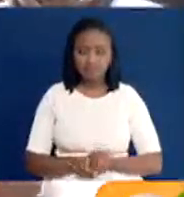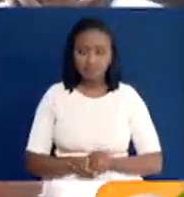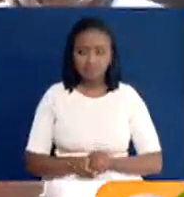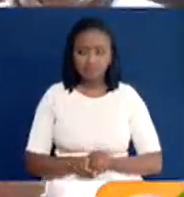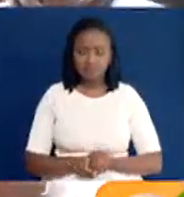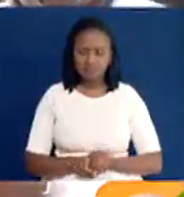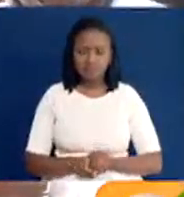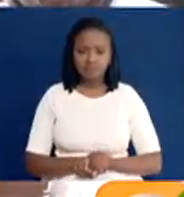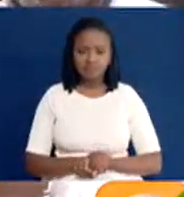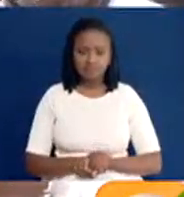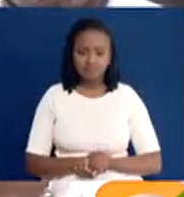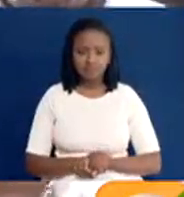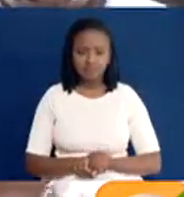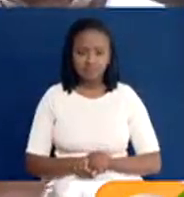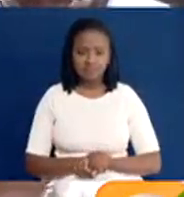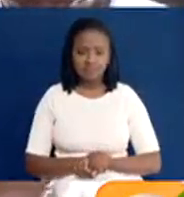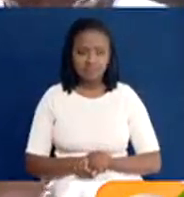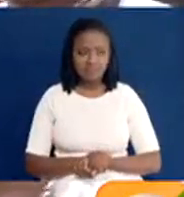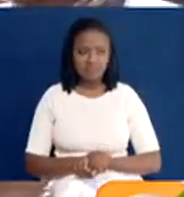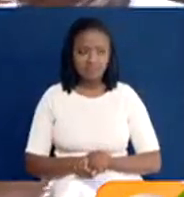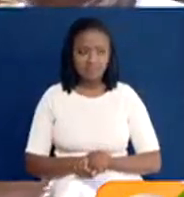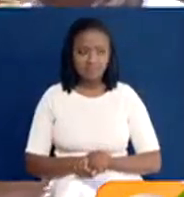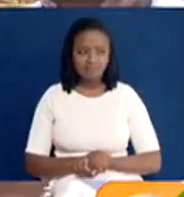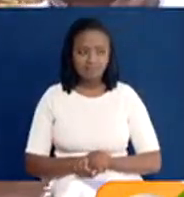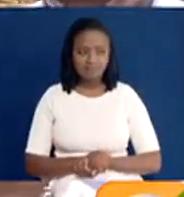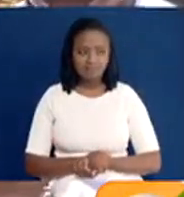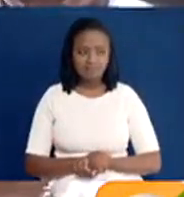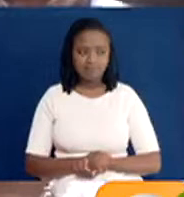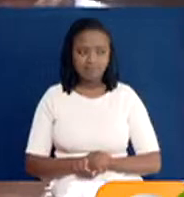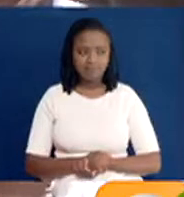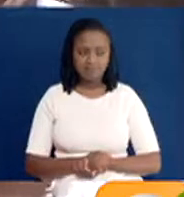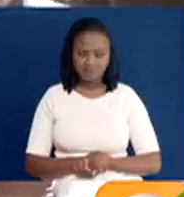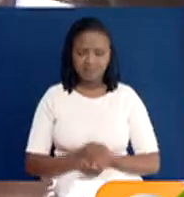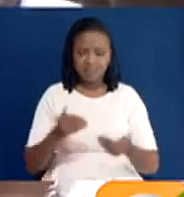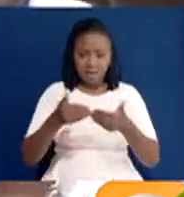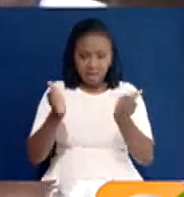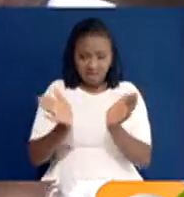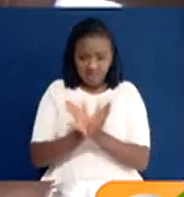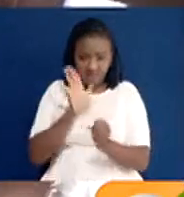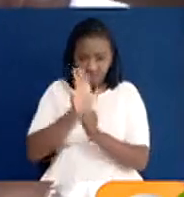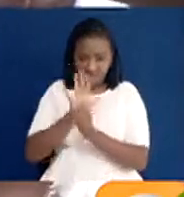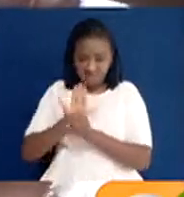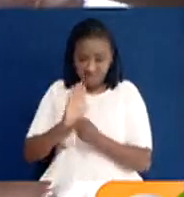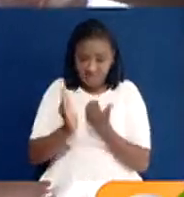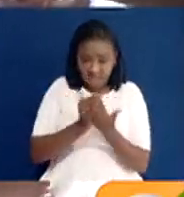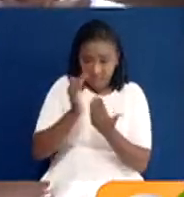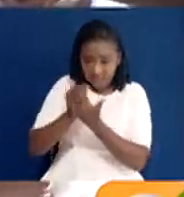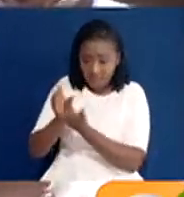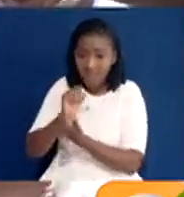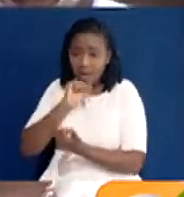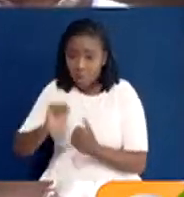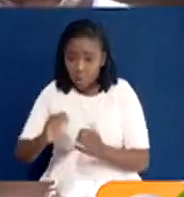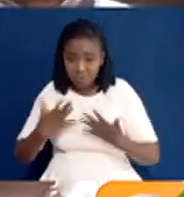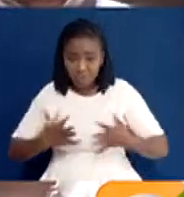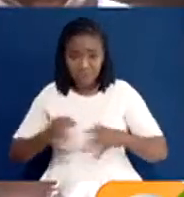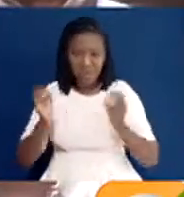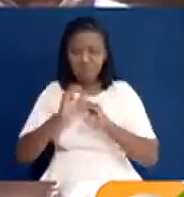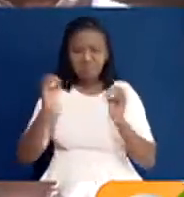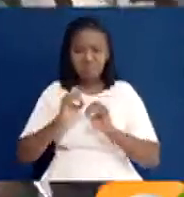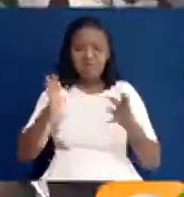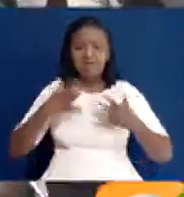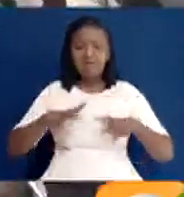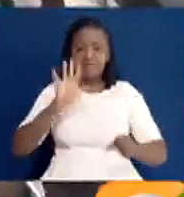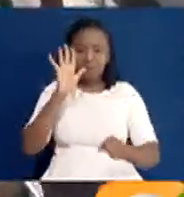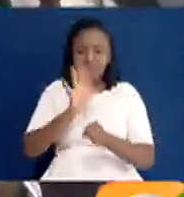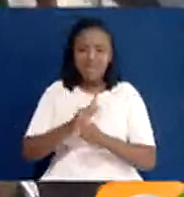Kuizi sana katika familia nchilizes imeingilia kwa sababu watu wameama nyumbani wameenda sana